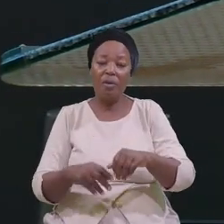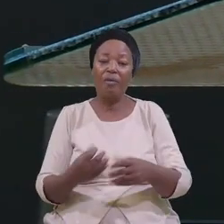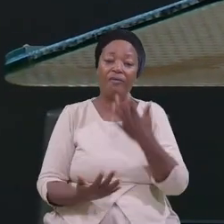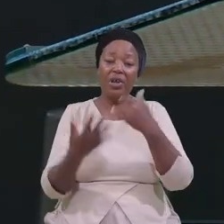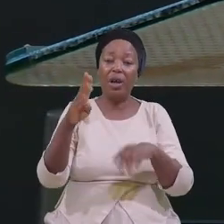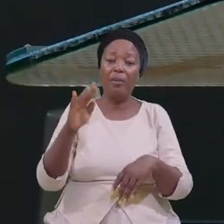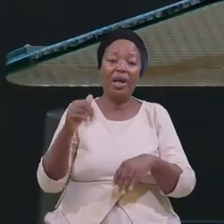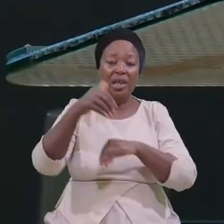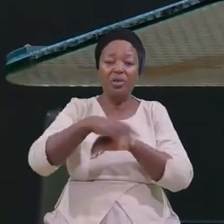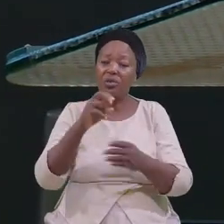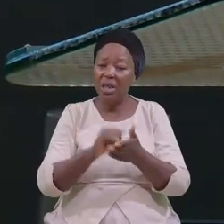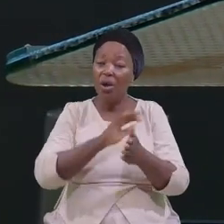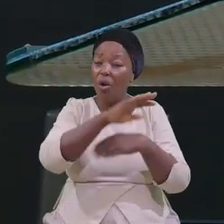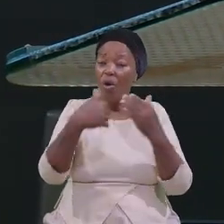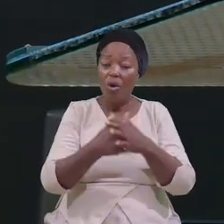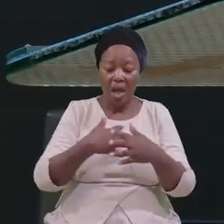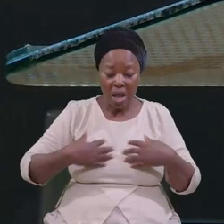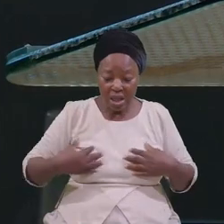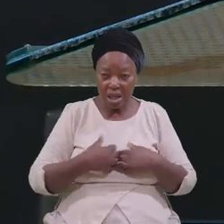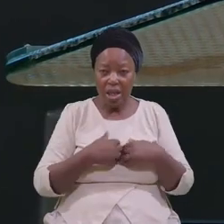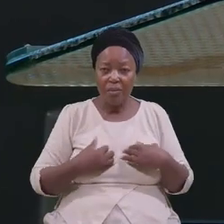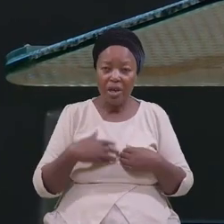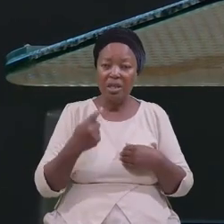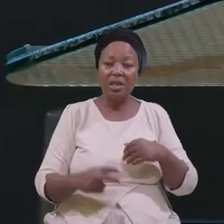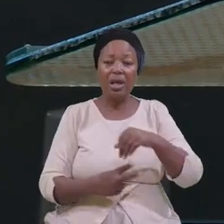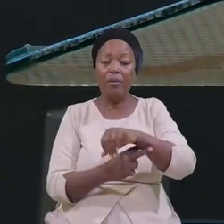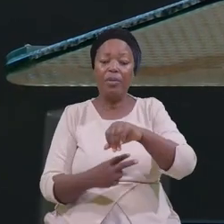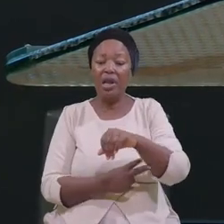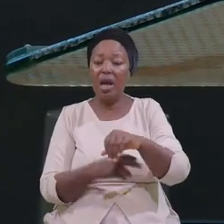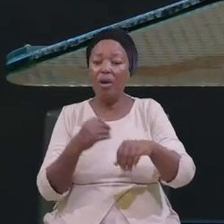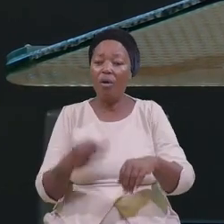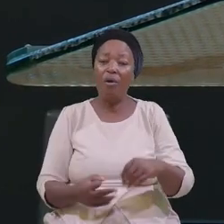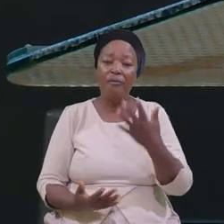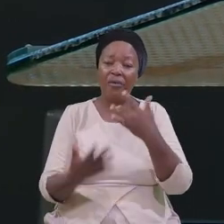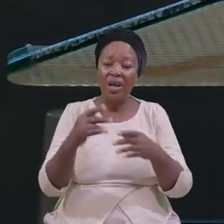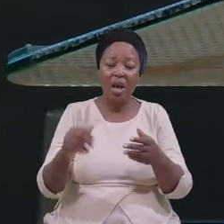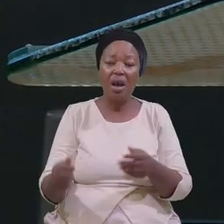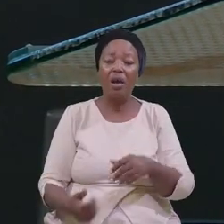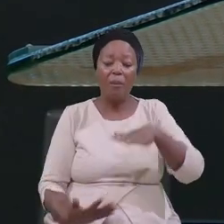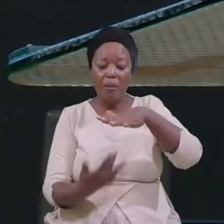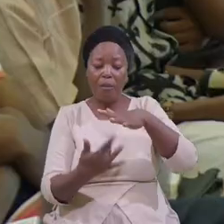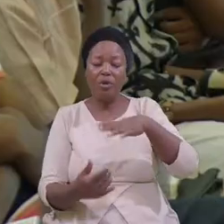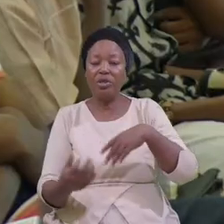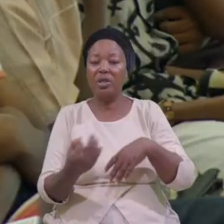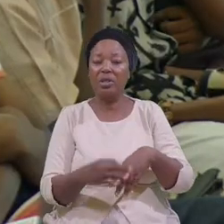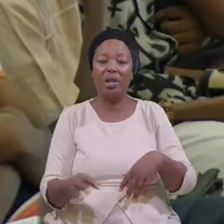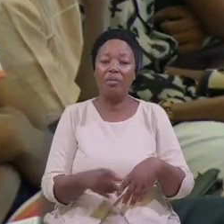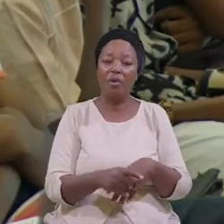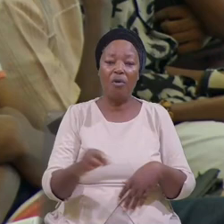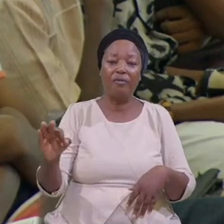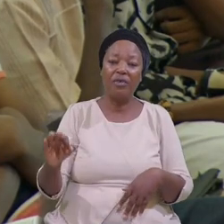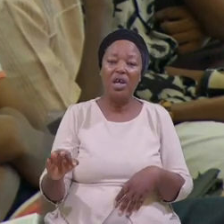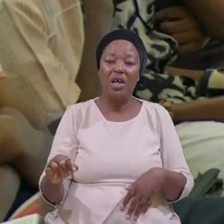and insects and reptiles, the pillar of fire burnt them up. The Lord is going to do the